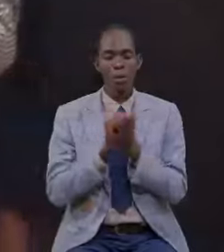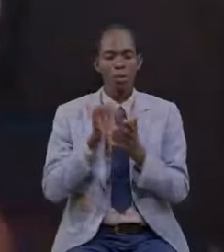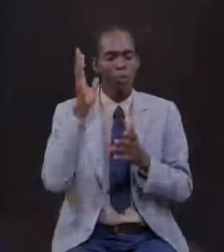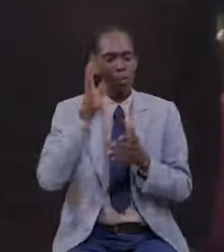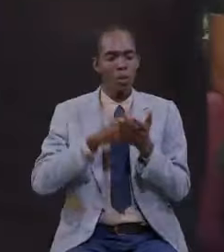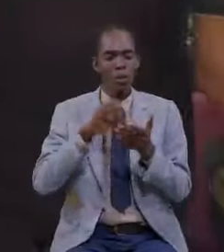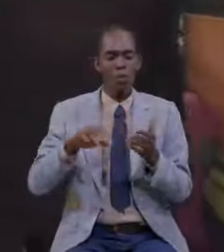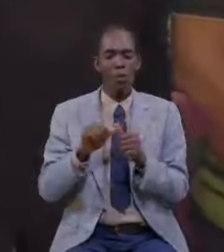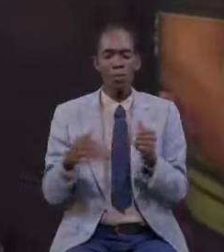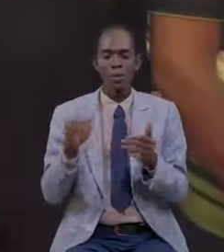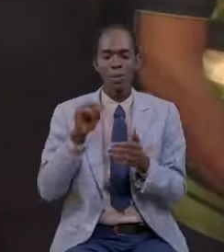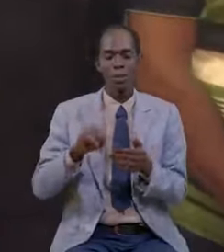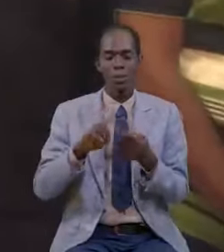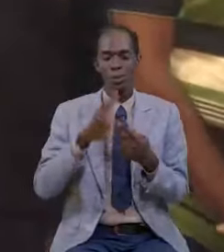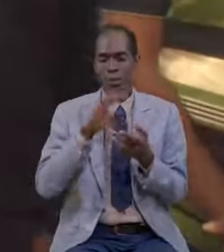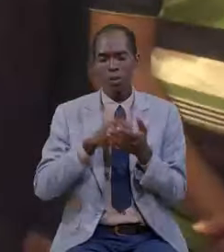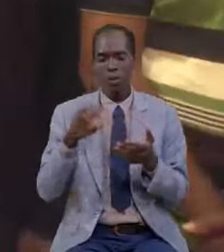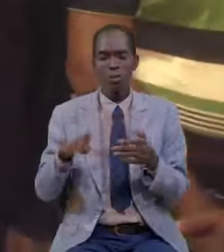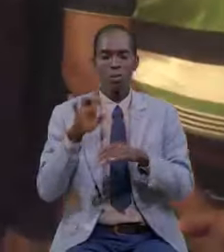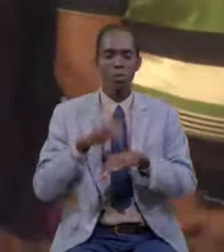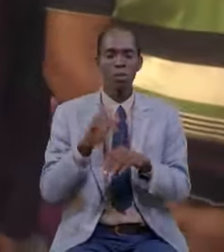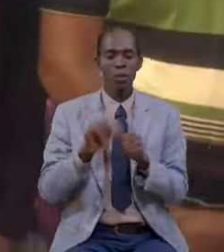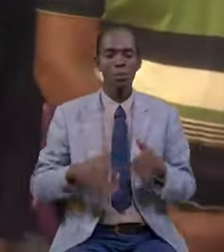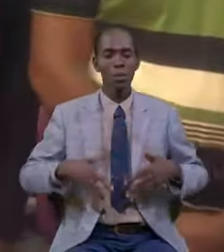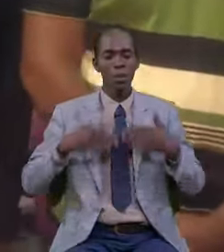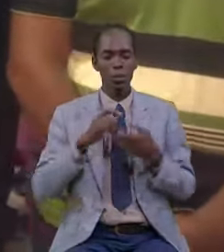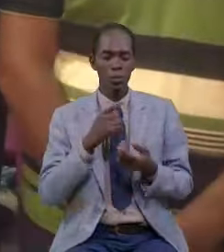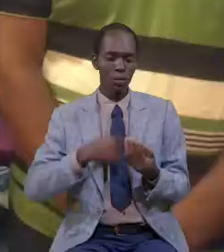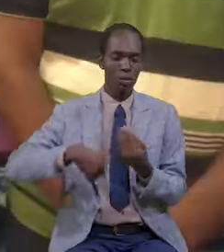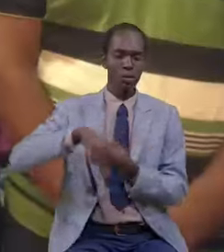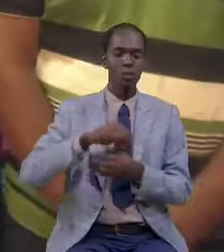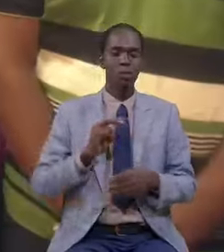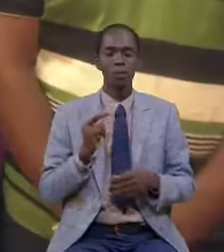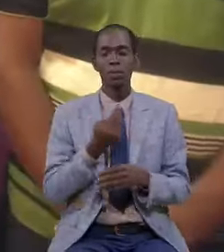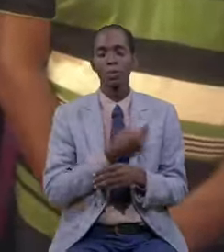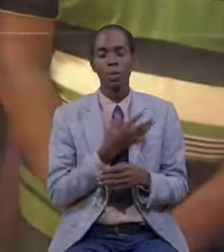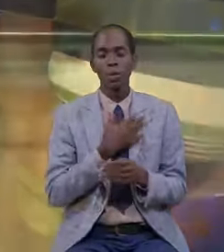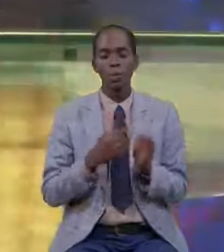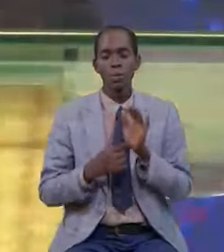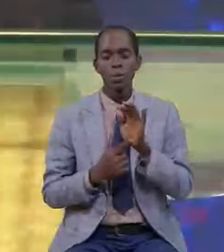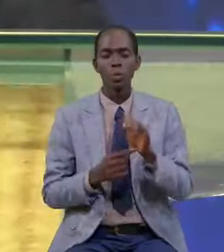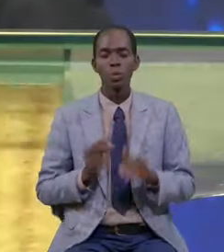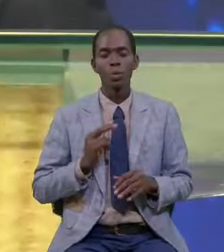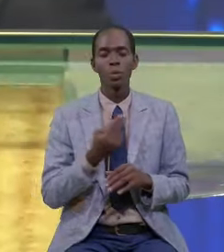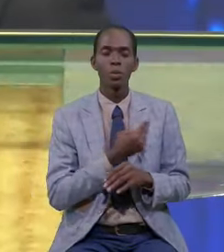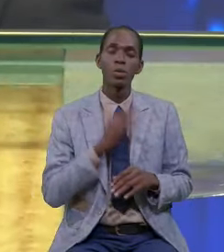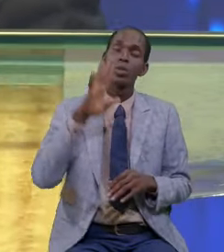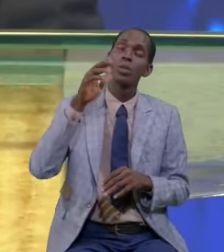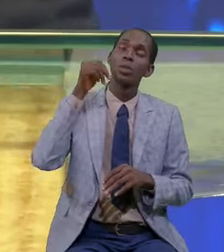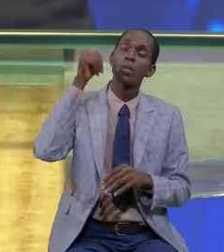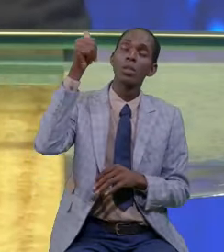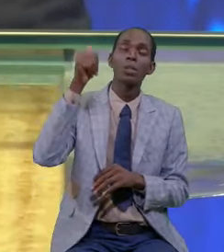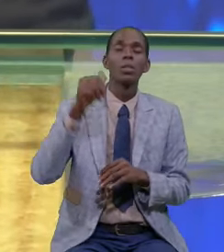shakeable. Touch every life. Turn us around. Lord, show us yourself in